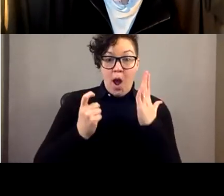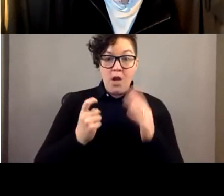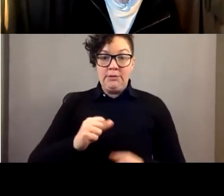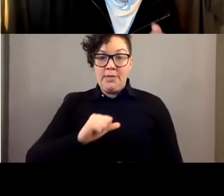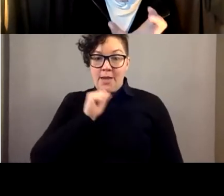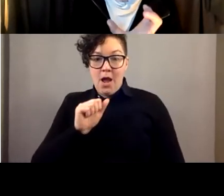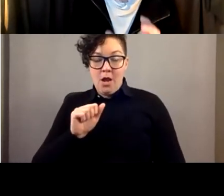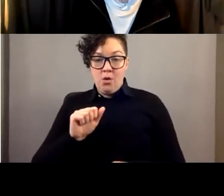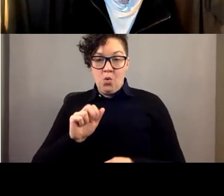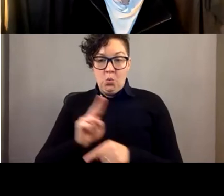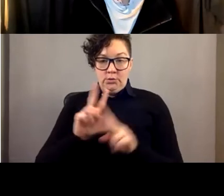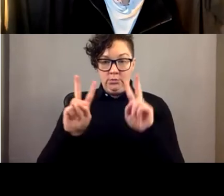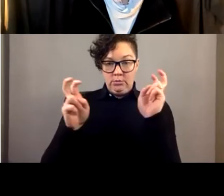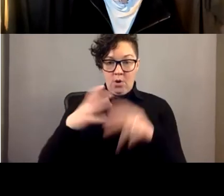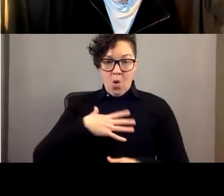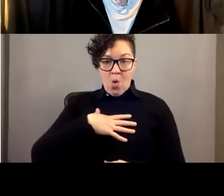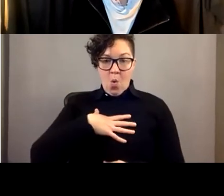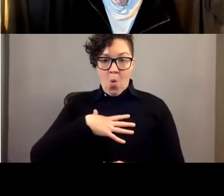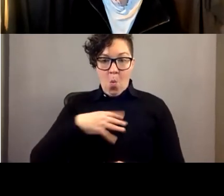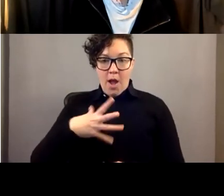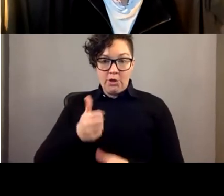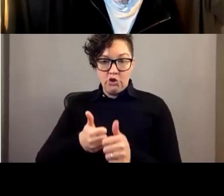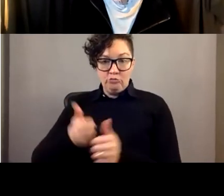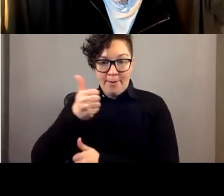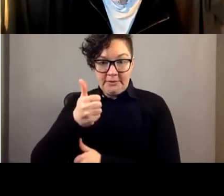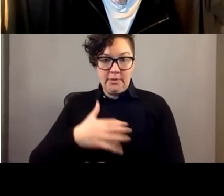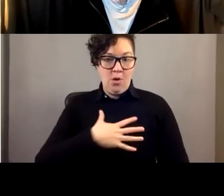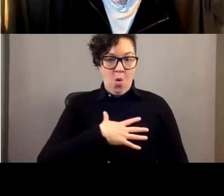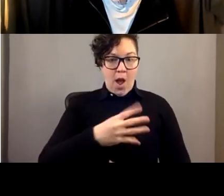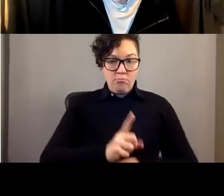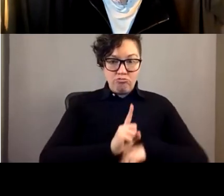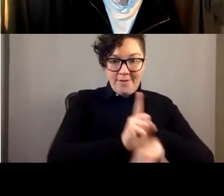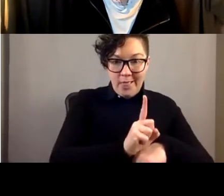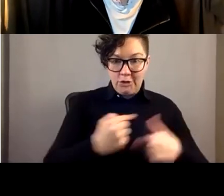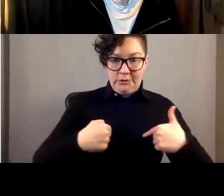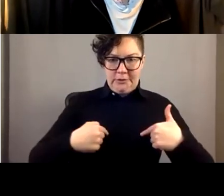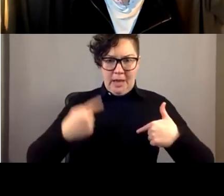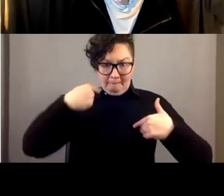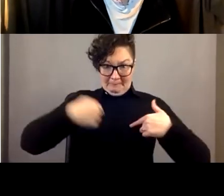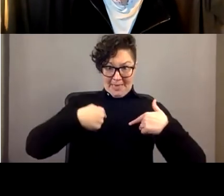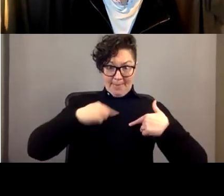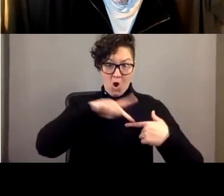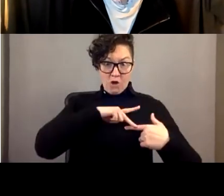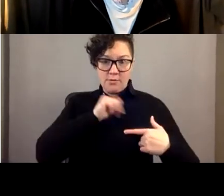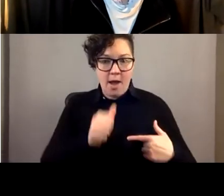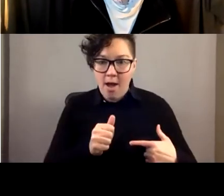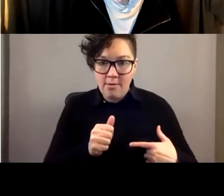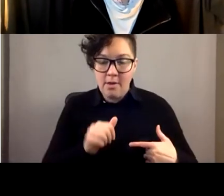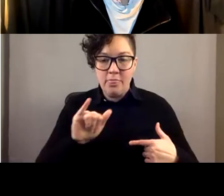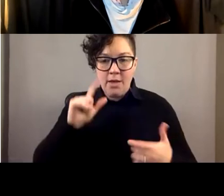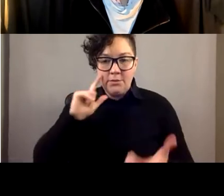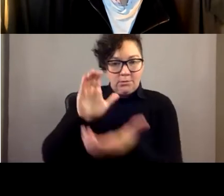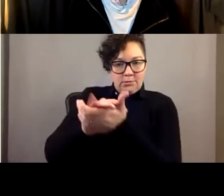white supremacy or white privilege personally. This really is about ideology, and to be able to hear it as a discussion